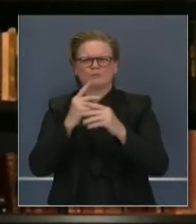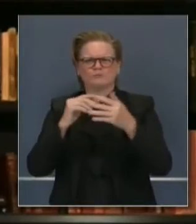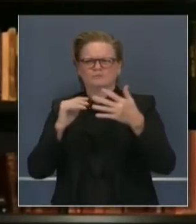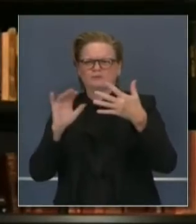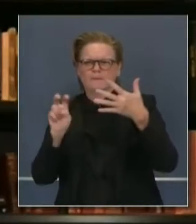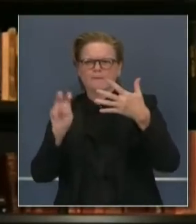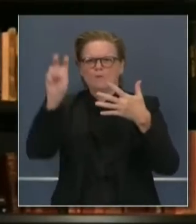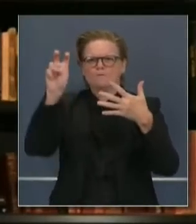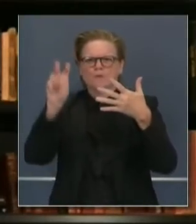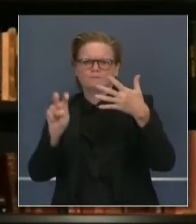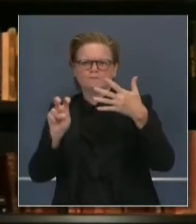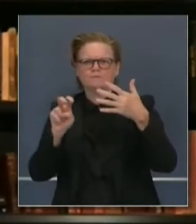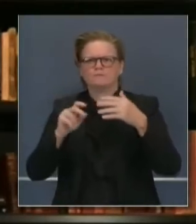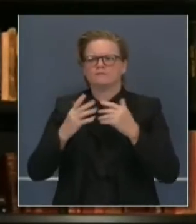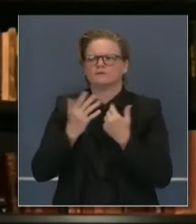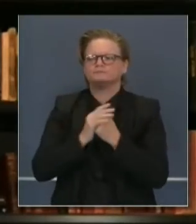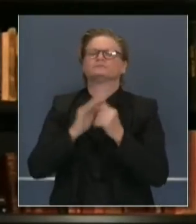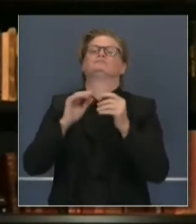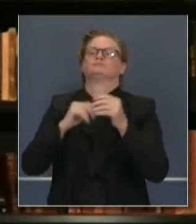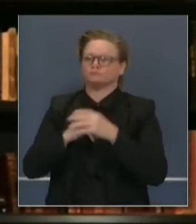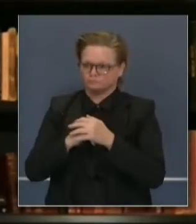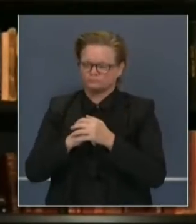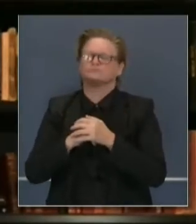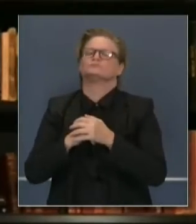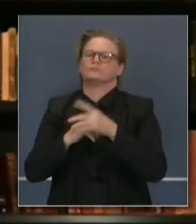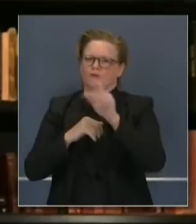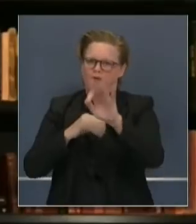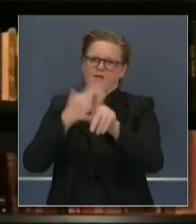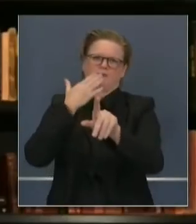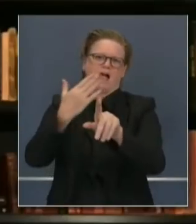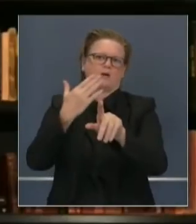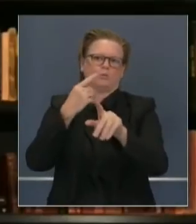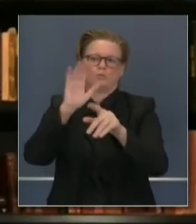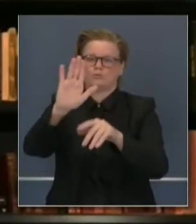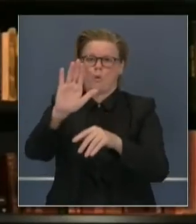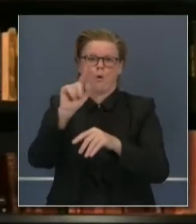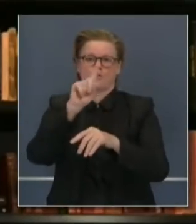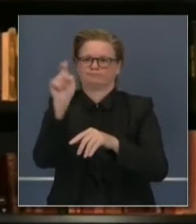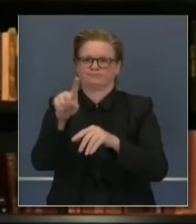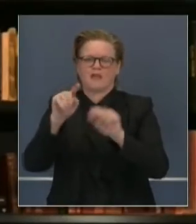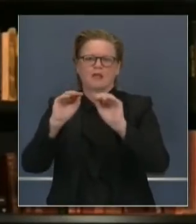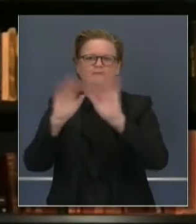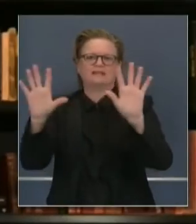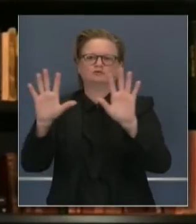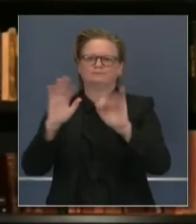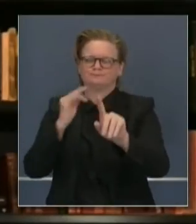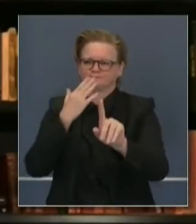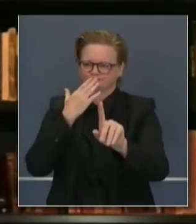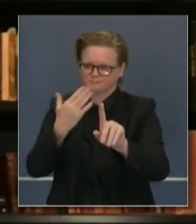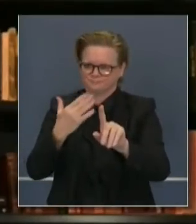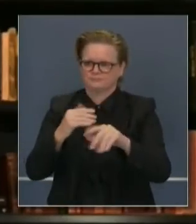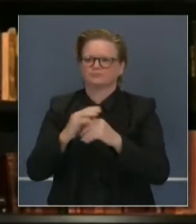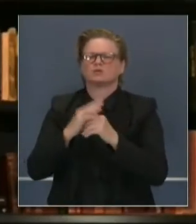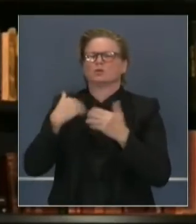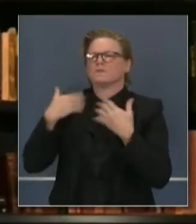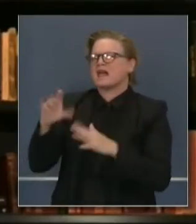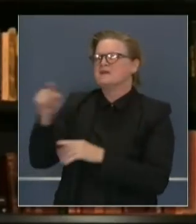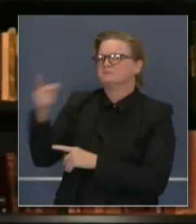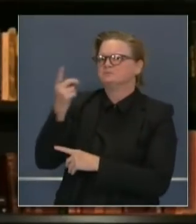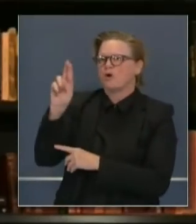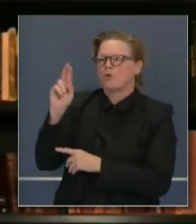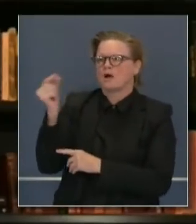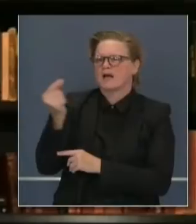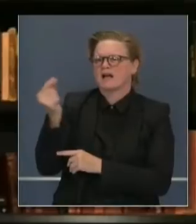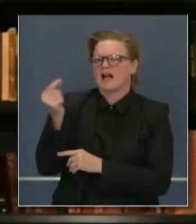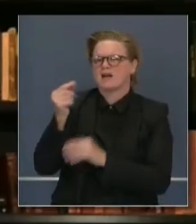the opportunity to clarify this. And it's very easily clarified. And this is an opportunity. Dr. Galley will speak very specifically.